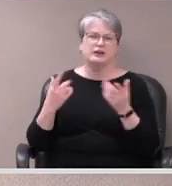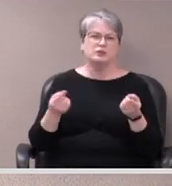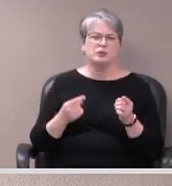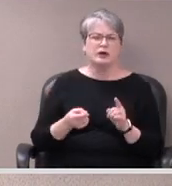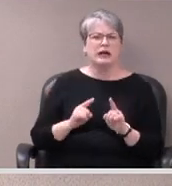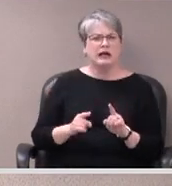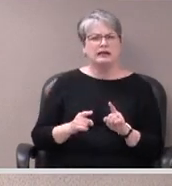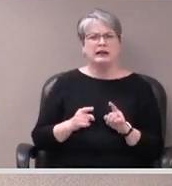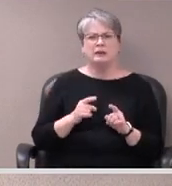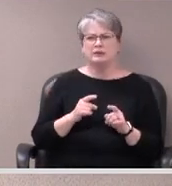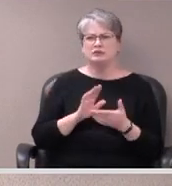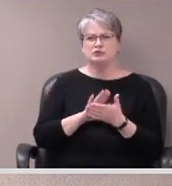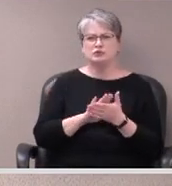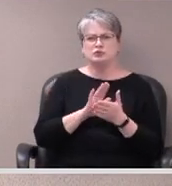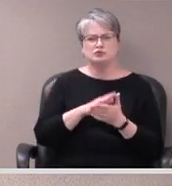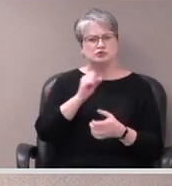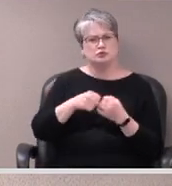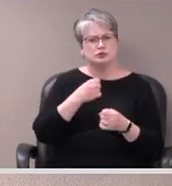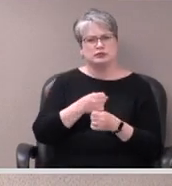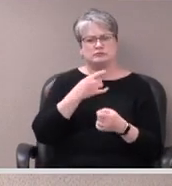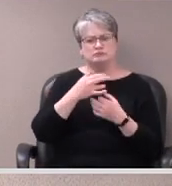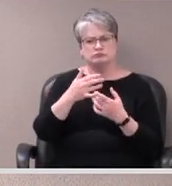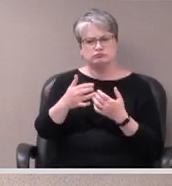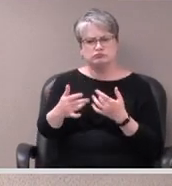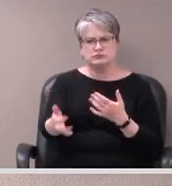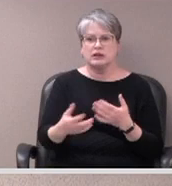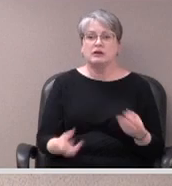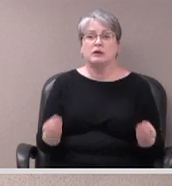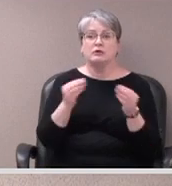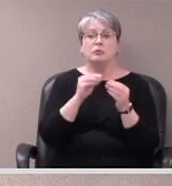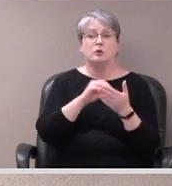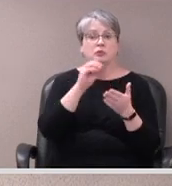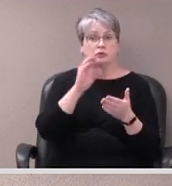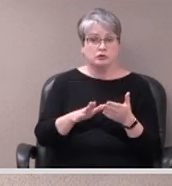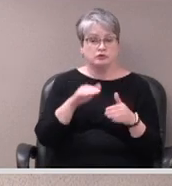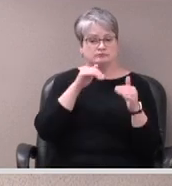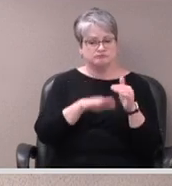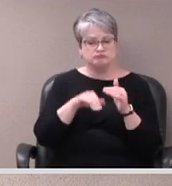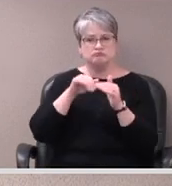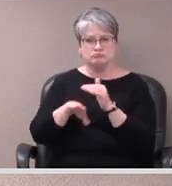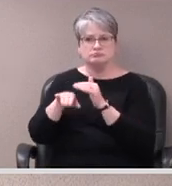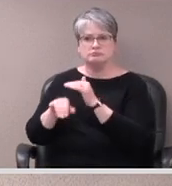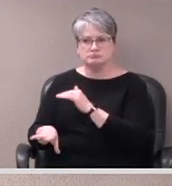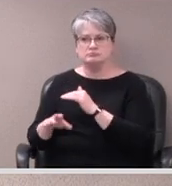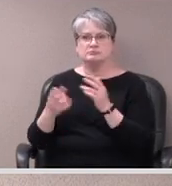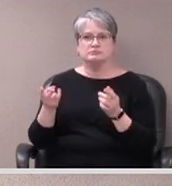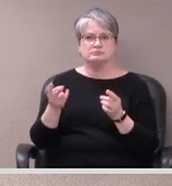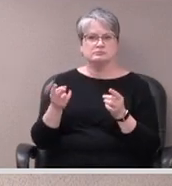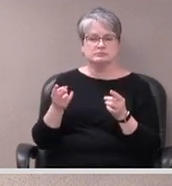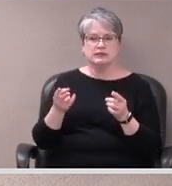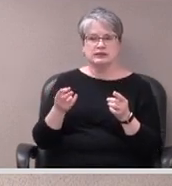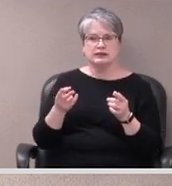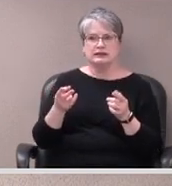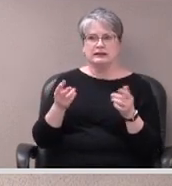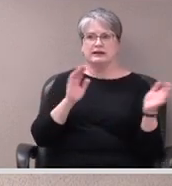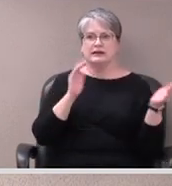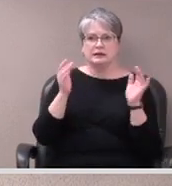school year rolls along and we have more students that are enrolling in schools than what we